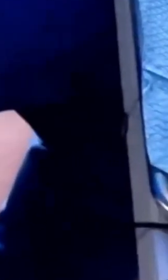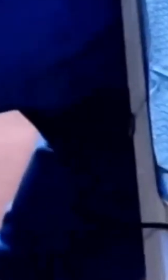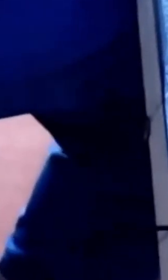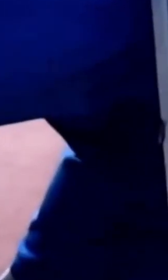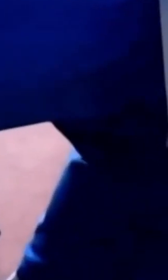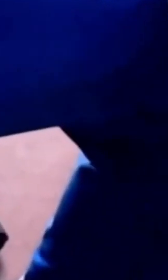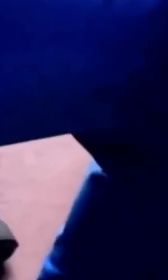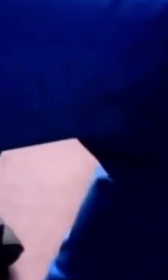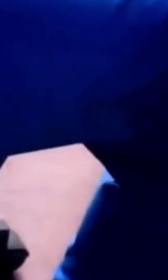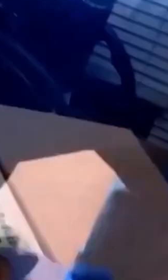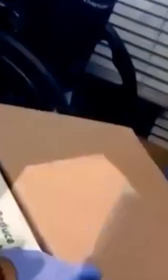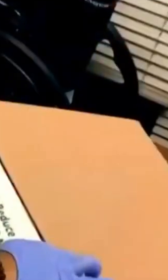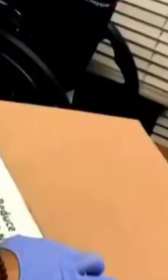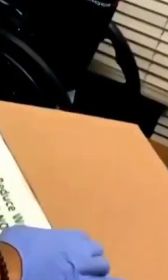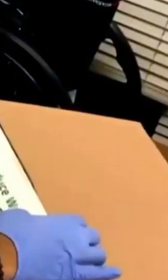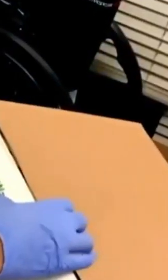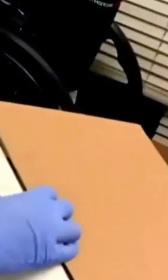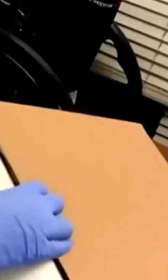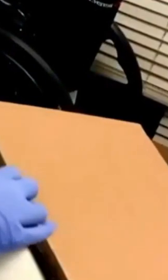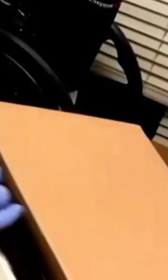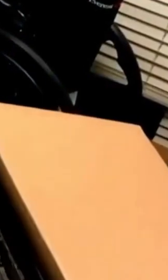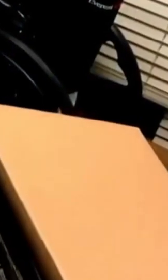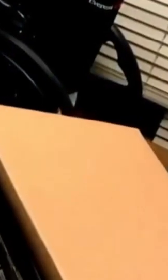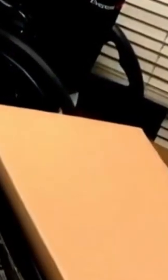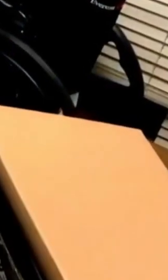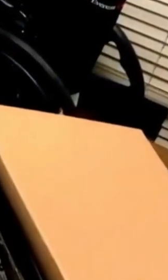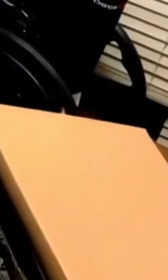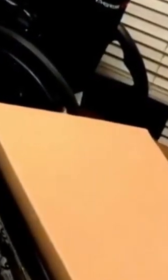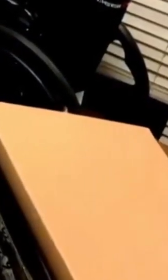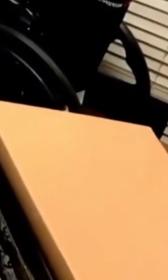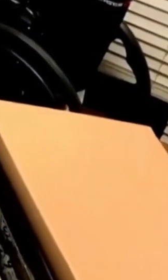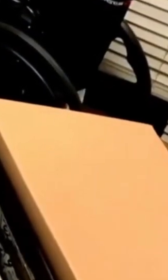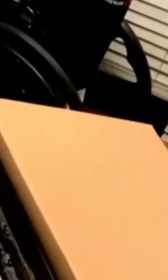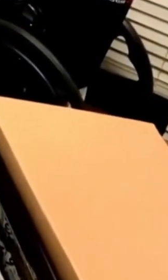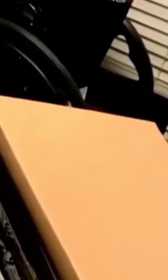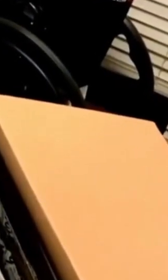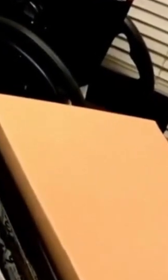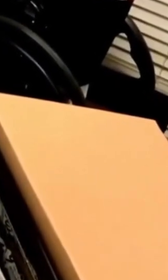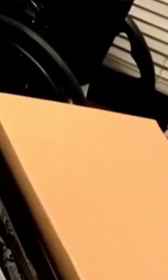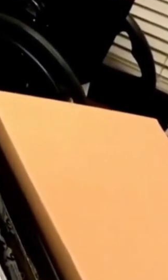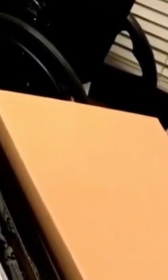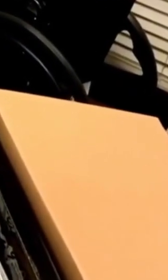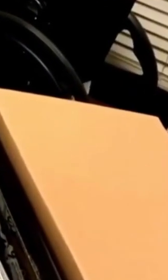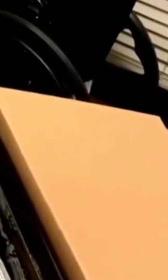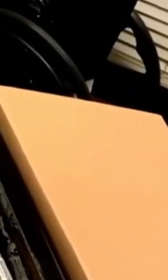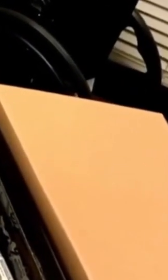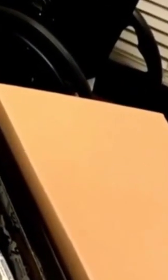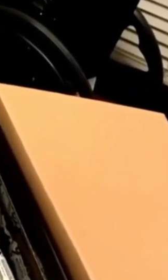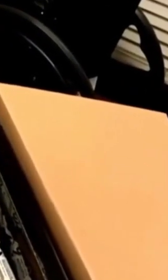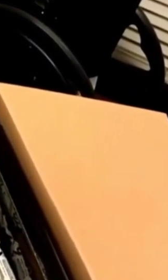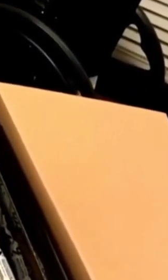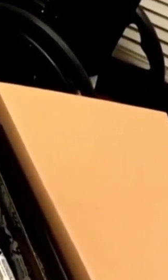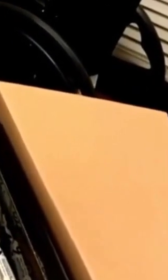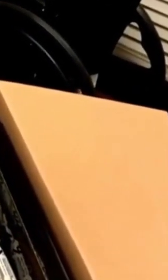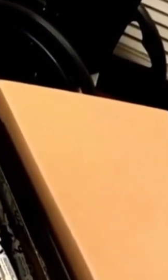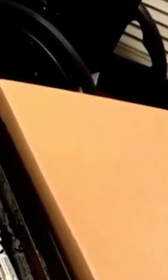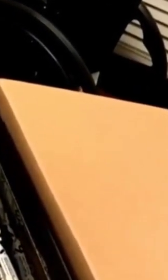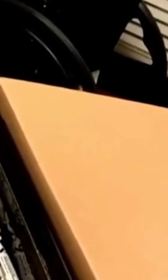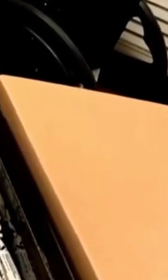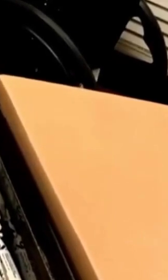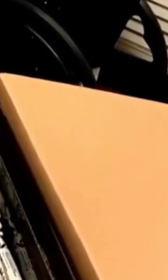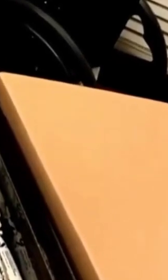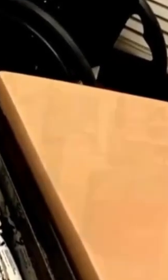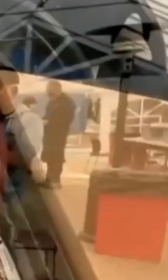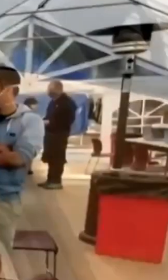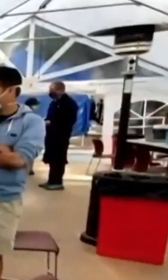Abraham has deliberately, consciously, carefully stripped away some of those barriers for entry we just talked about to make sure